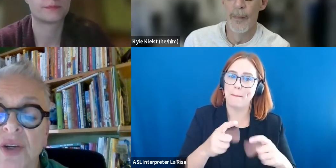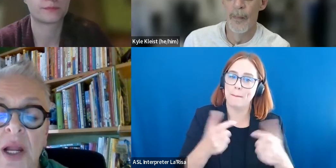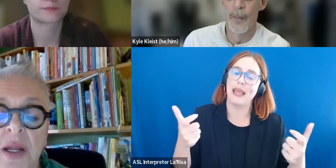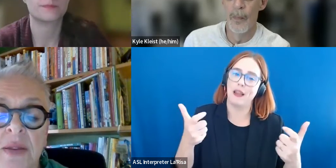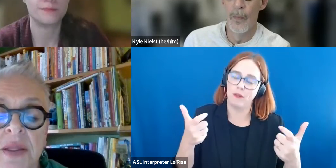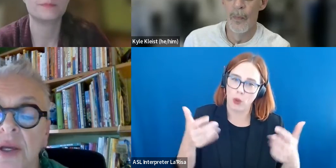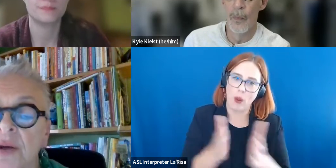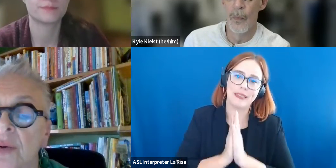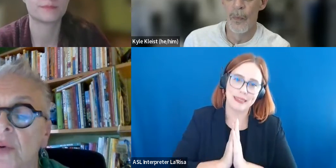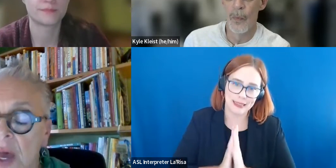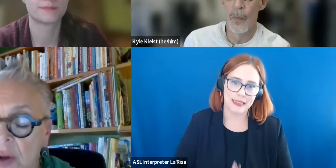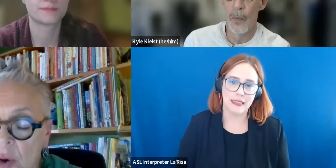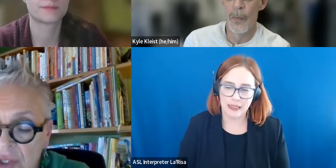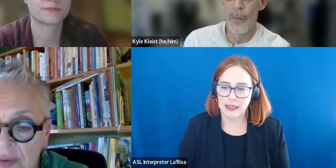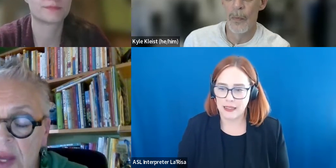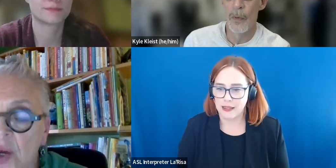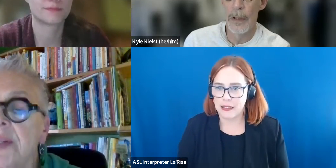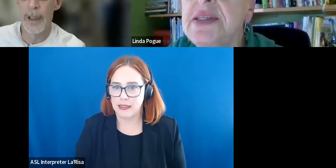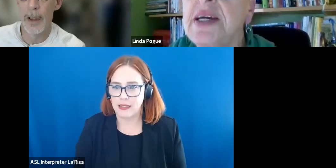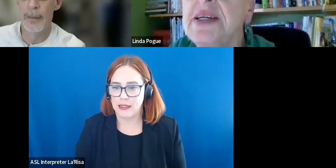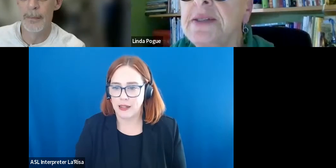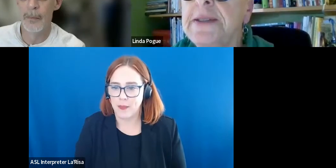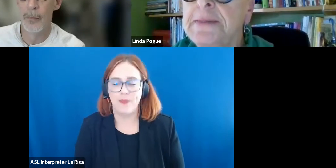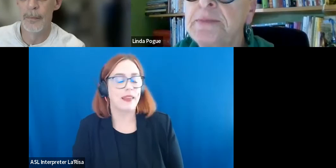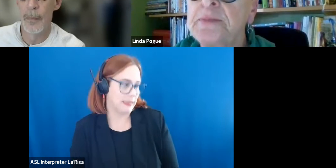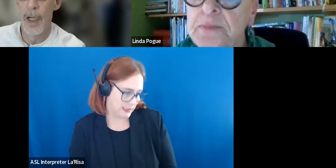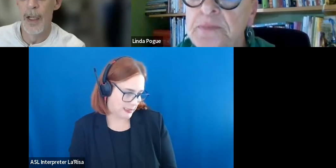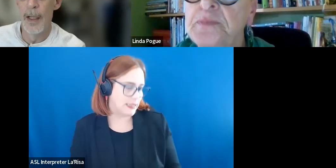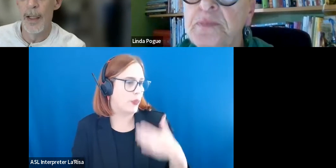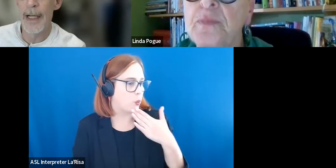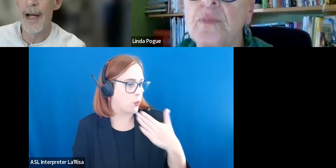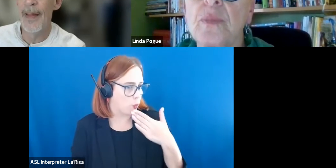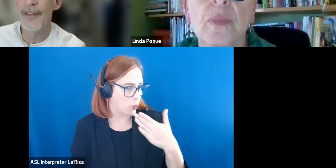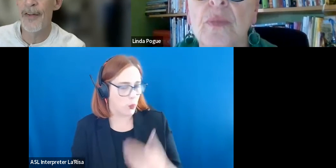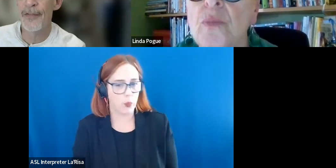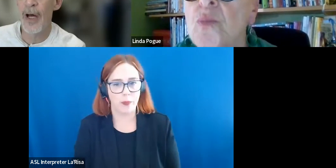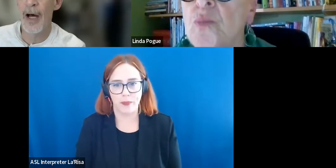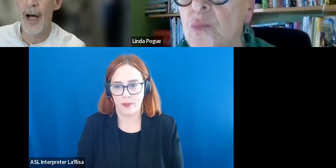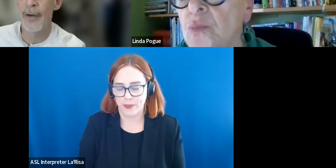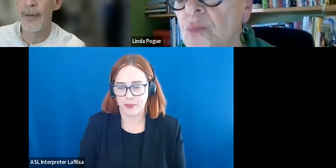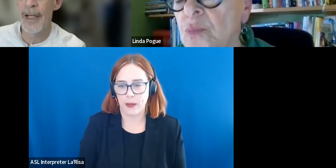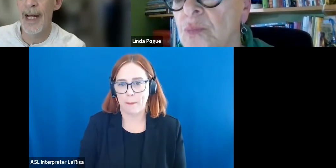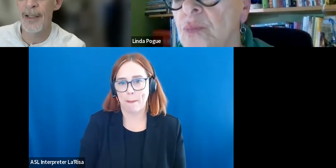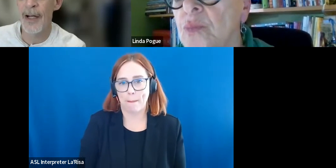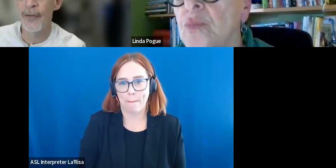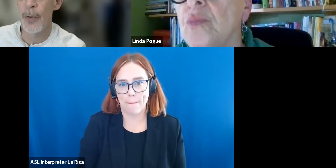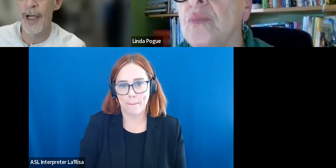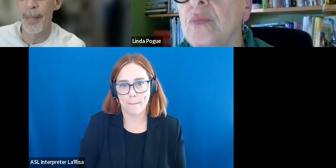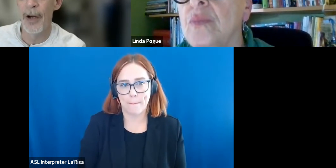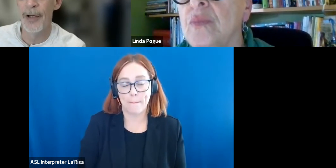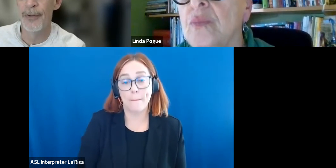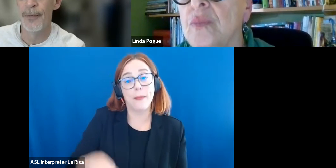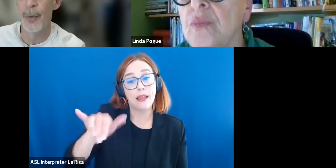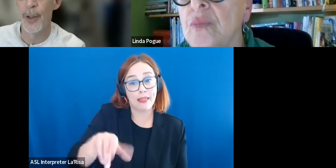Yes, thank you, Shaylin. Thank you for that sharing that comment. Yes. Yeah, and that does that does